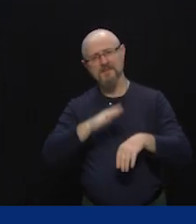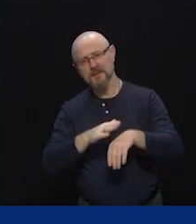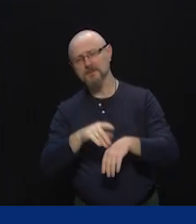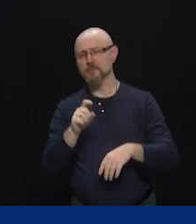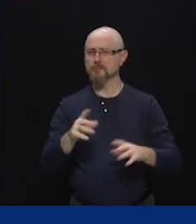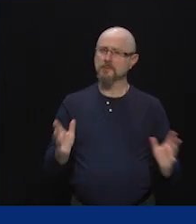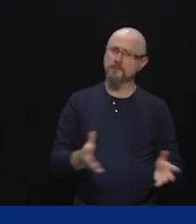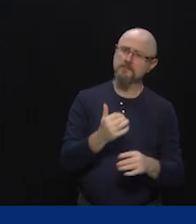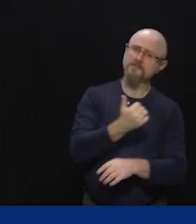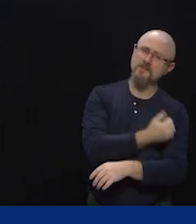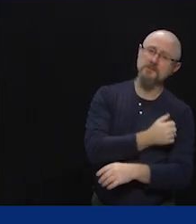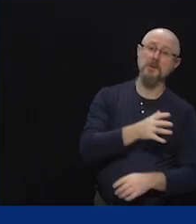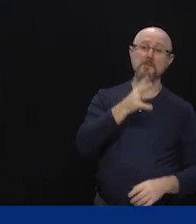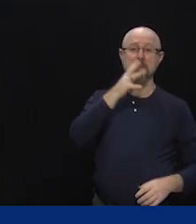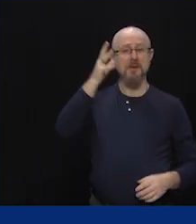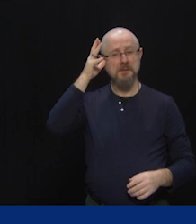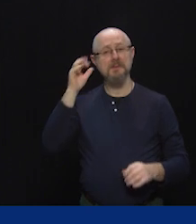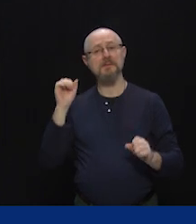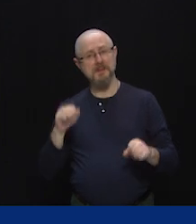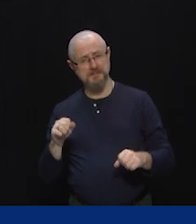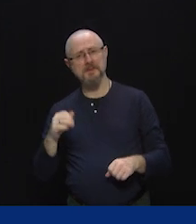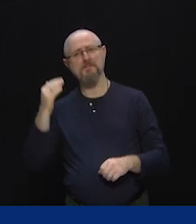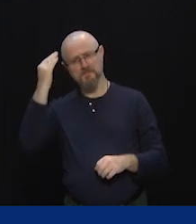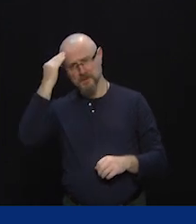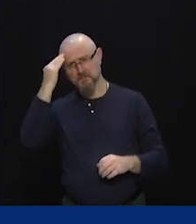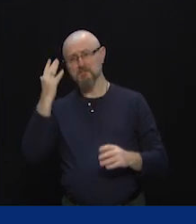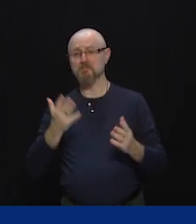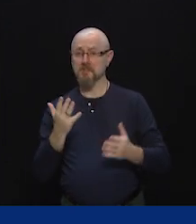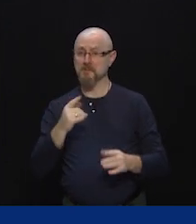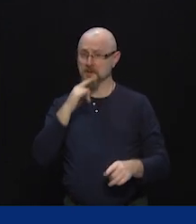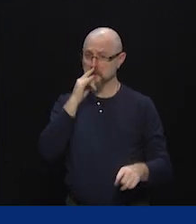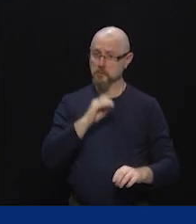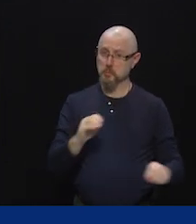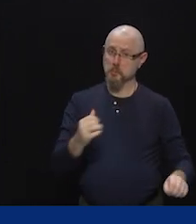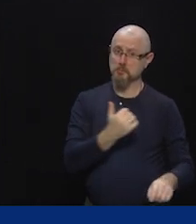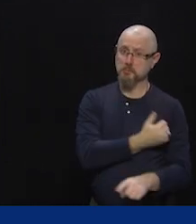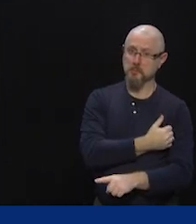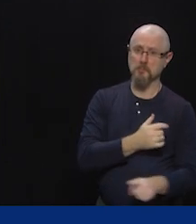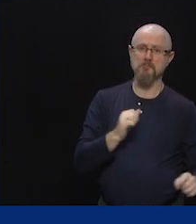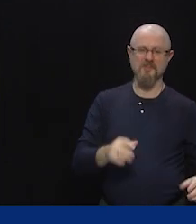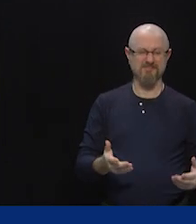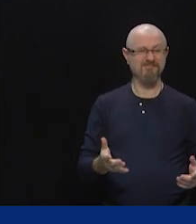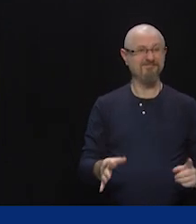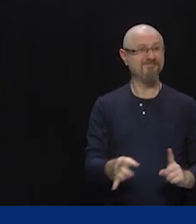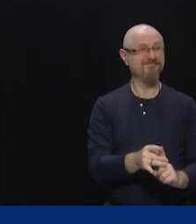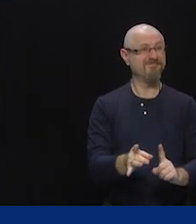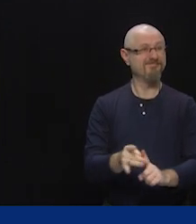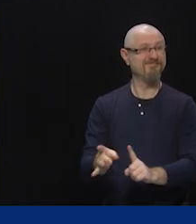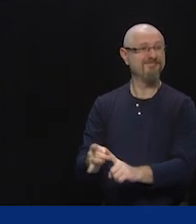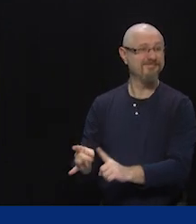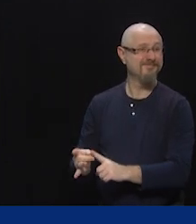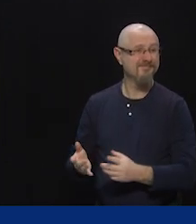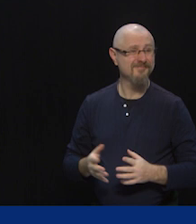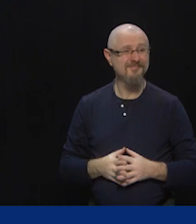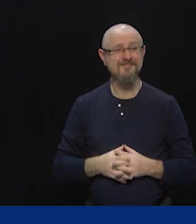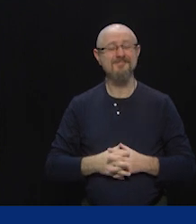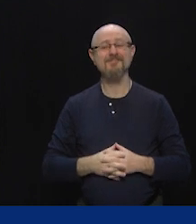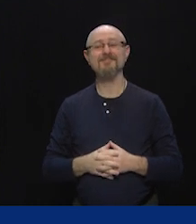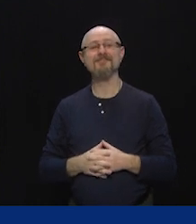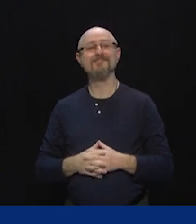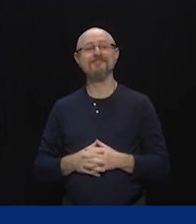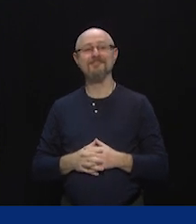in this, understanding that their children may become infected and may become sick. Additionally, we released